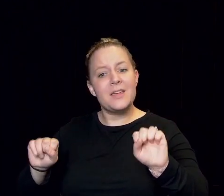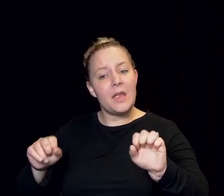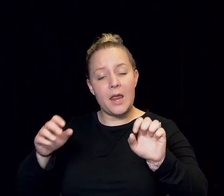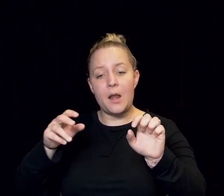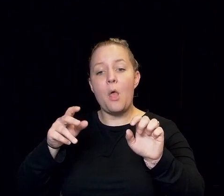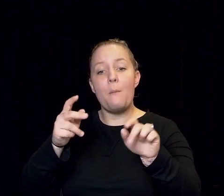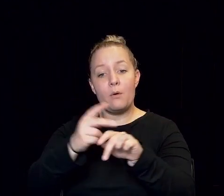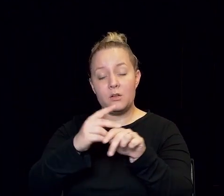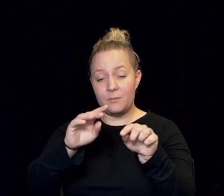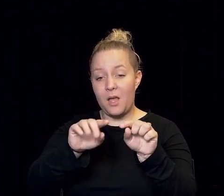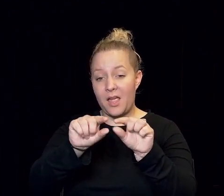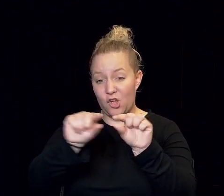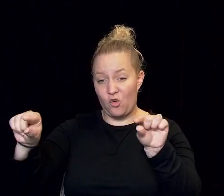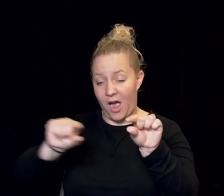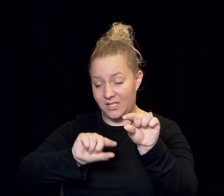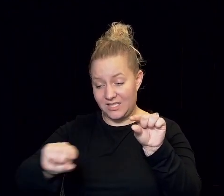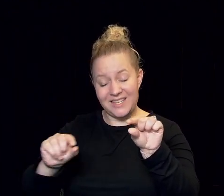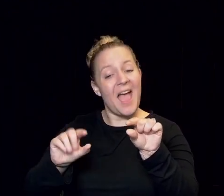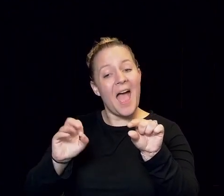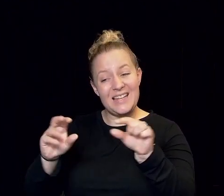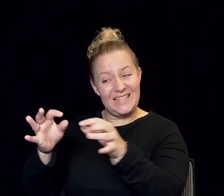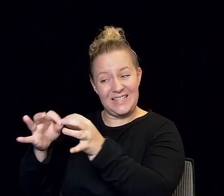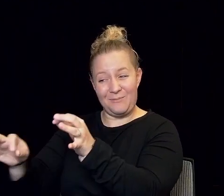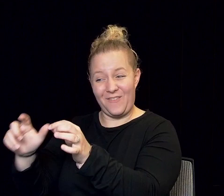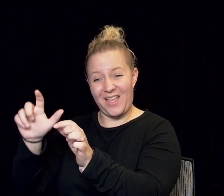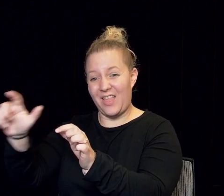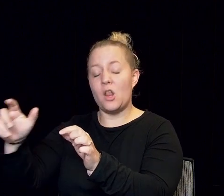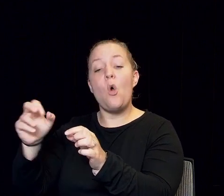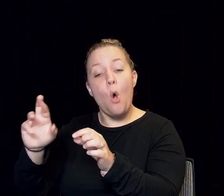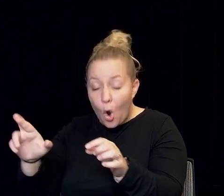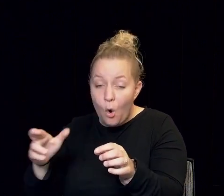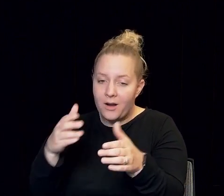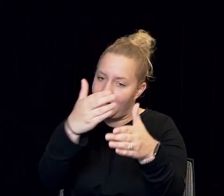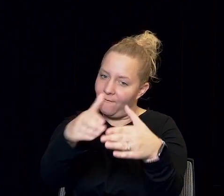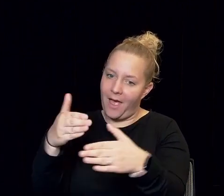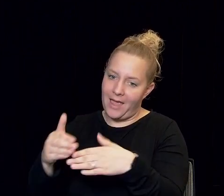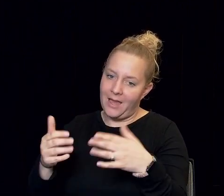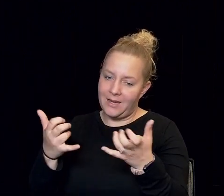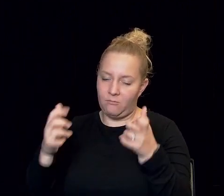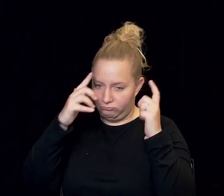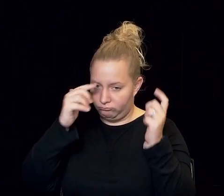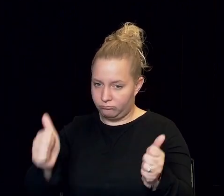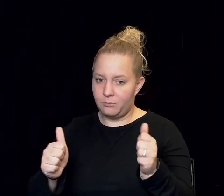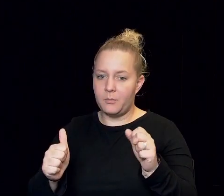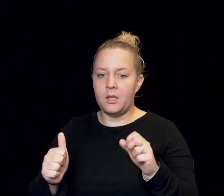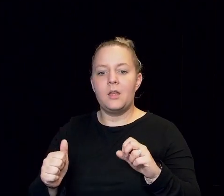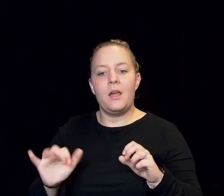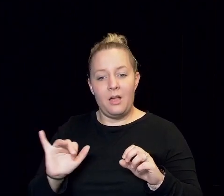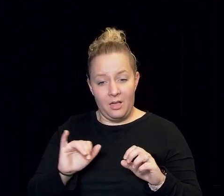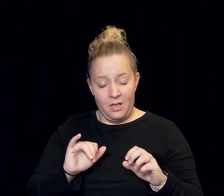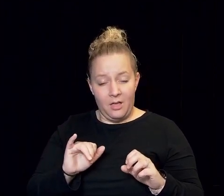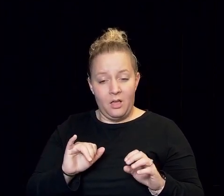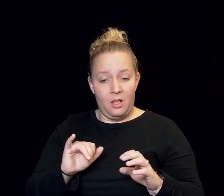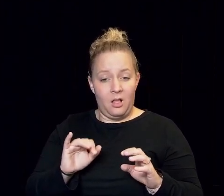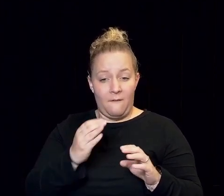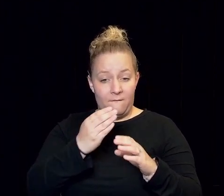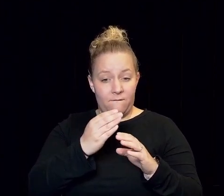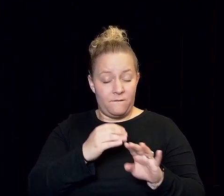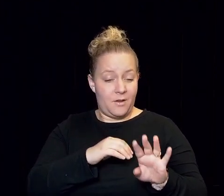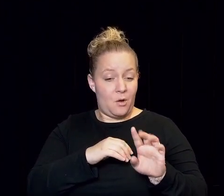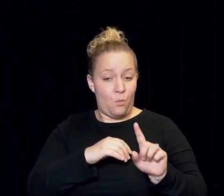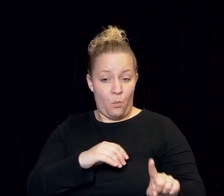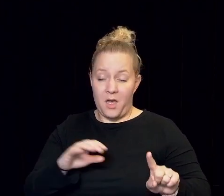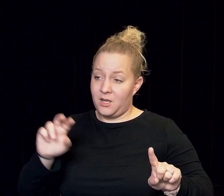simplify later. Or you can divide it out now. So this one ends up being 1. This one over here ends up being 2. I'm just going to look to see.